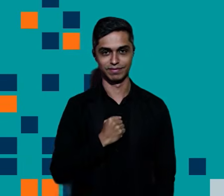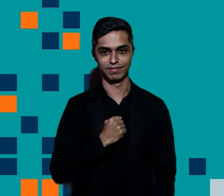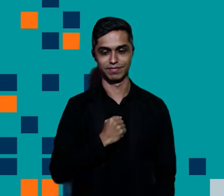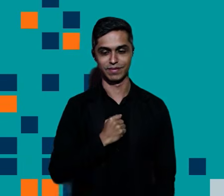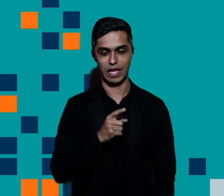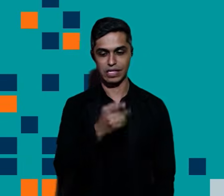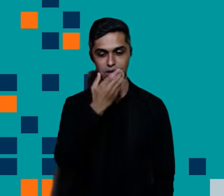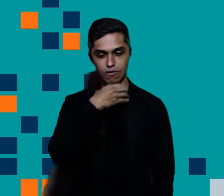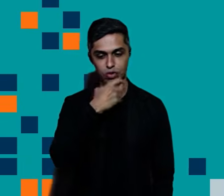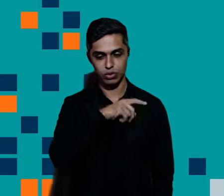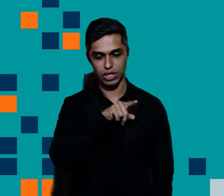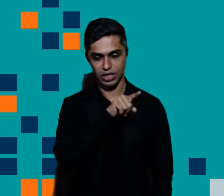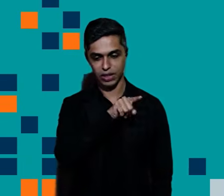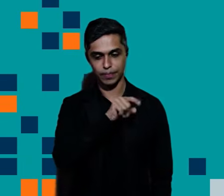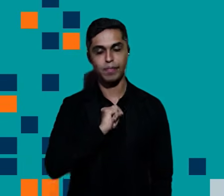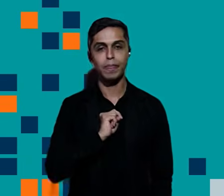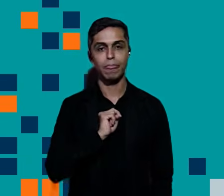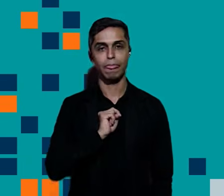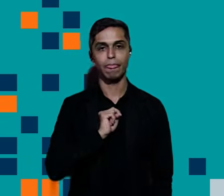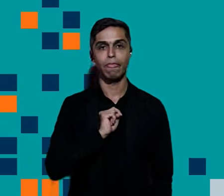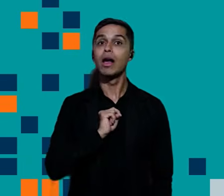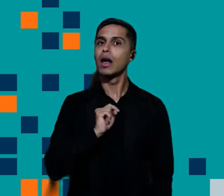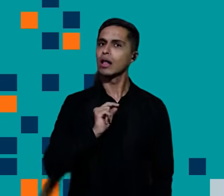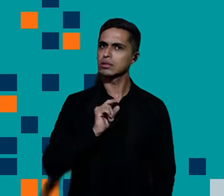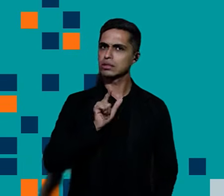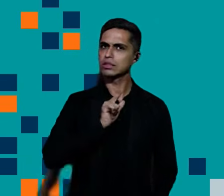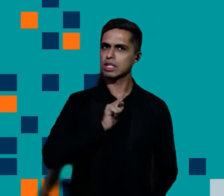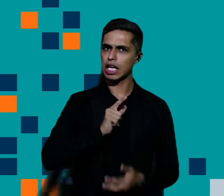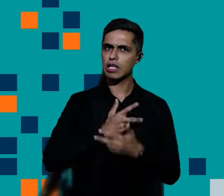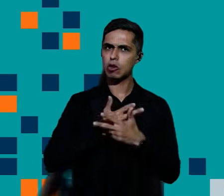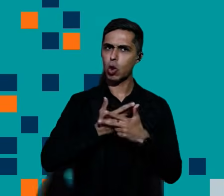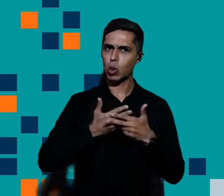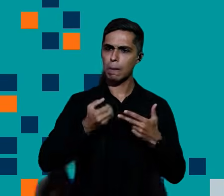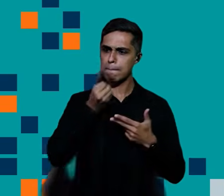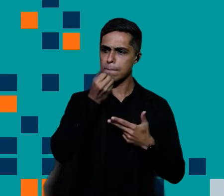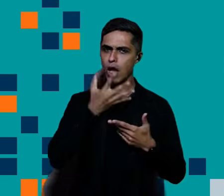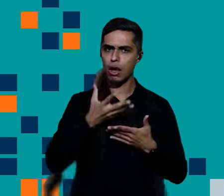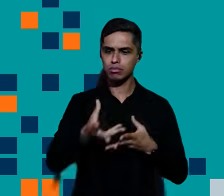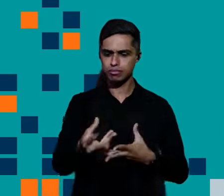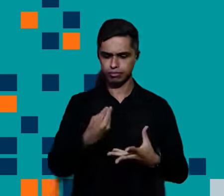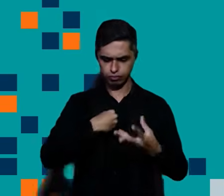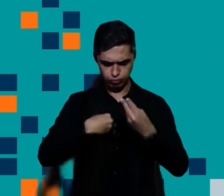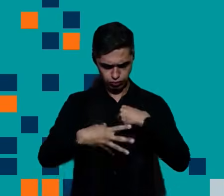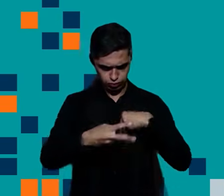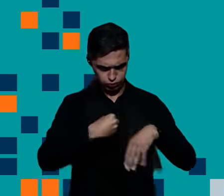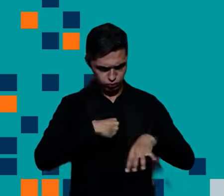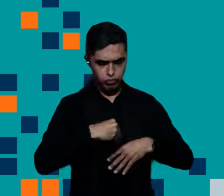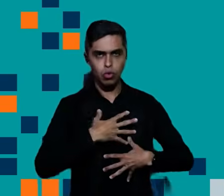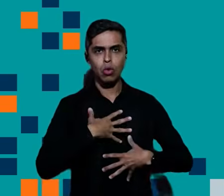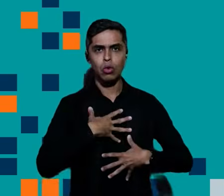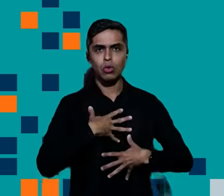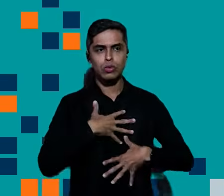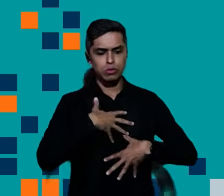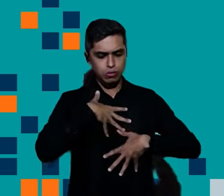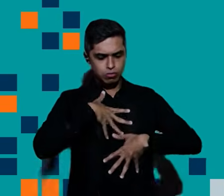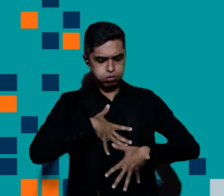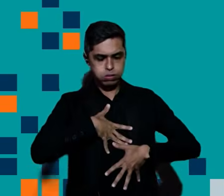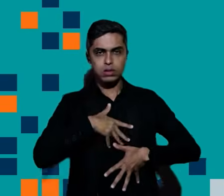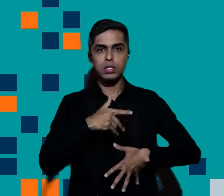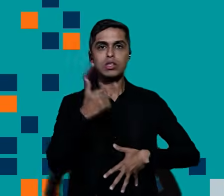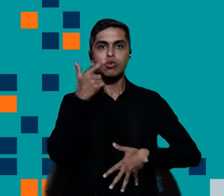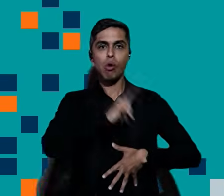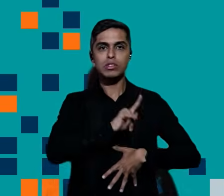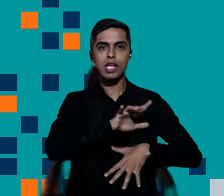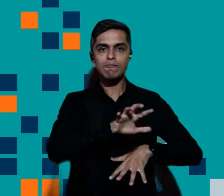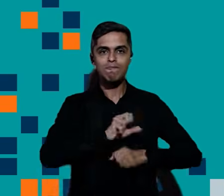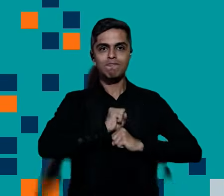of minerals and vitamins that flood your body actively with nutrients. We need to find